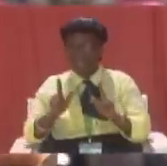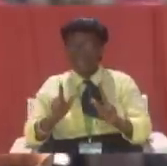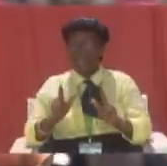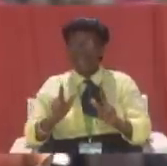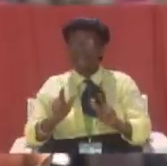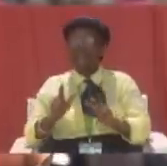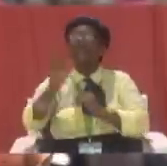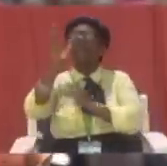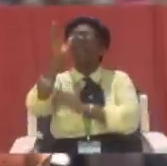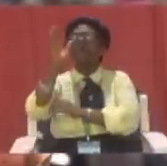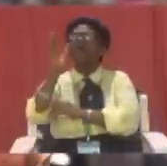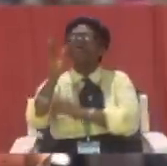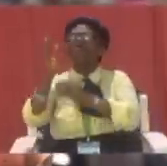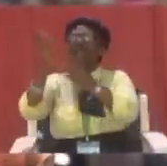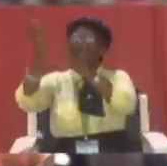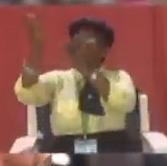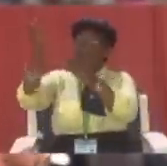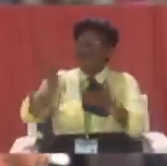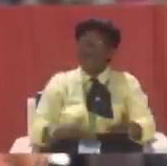That changed everything.